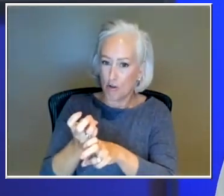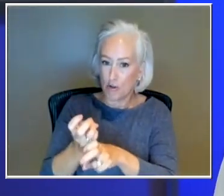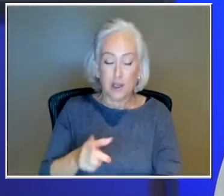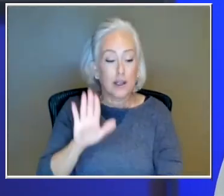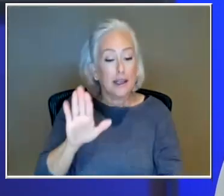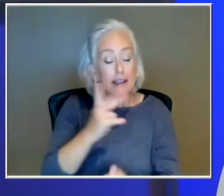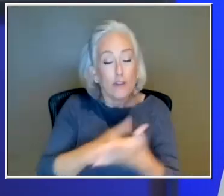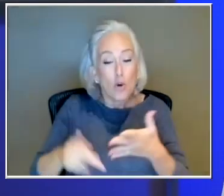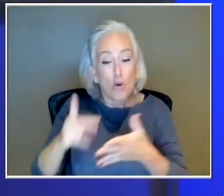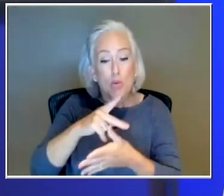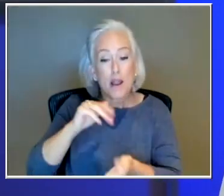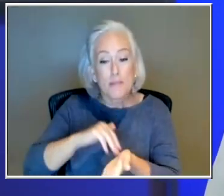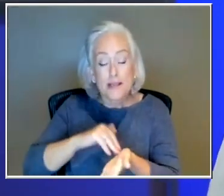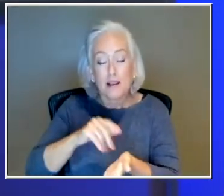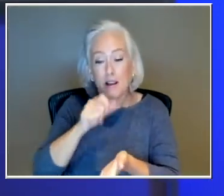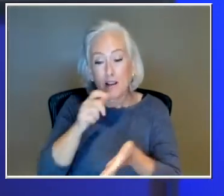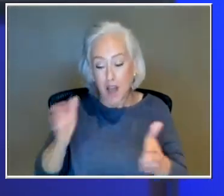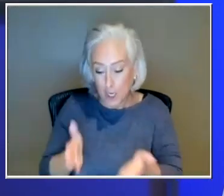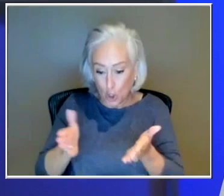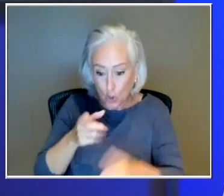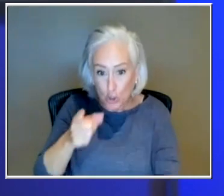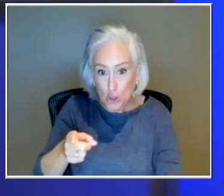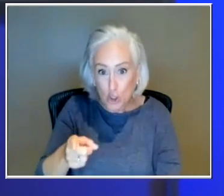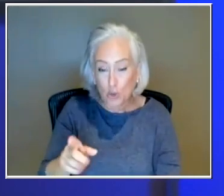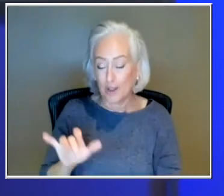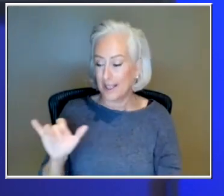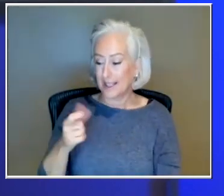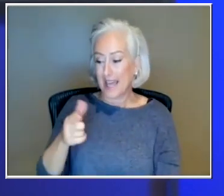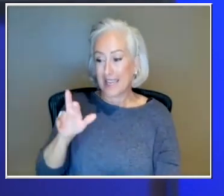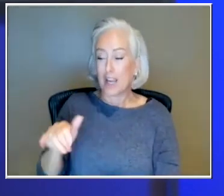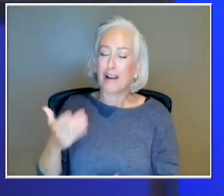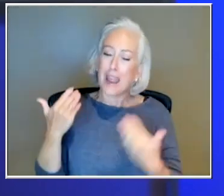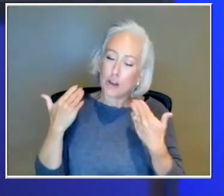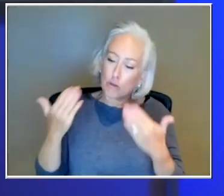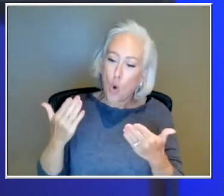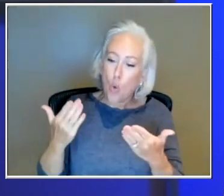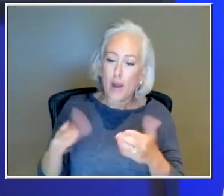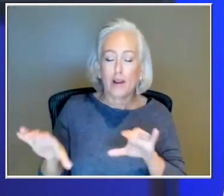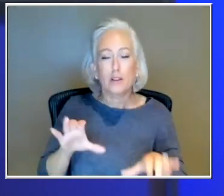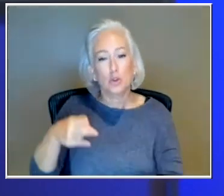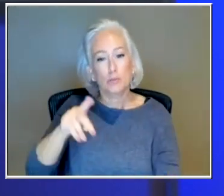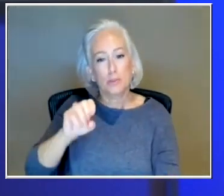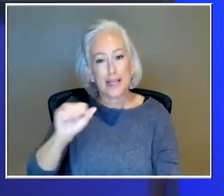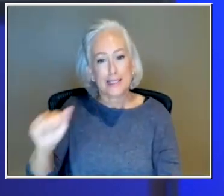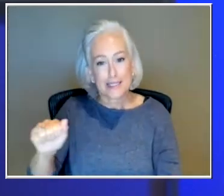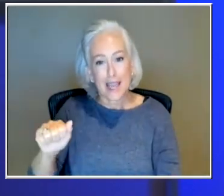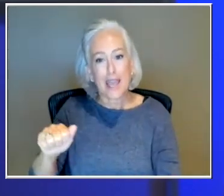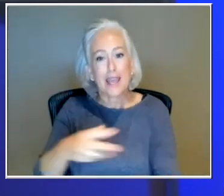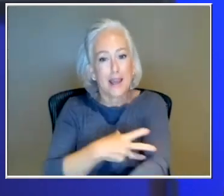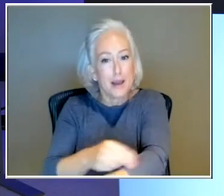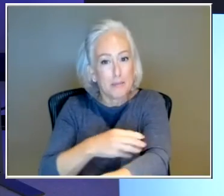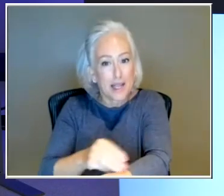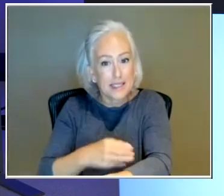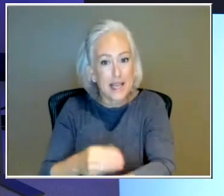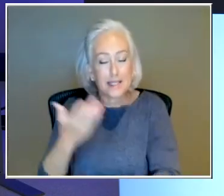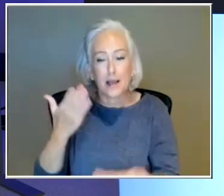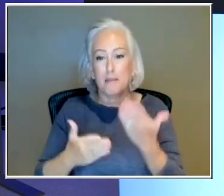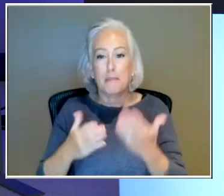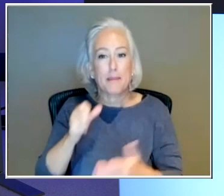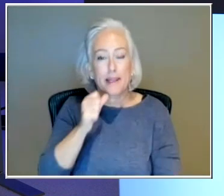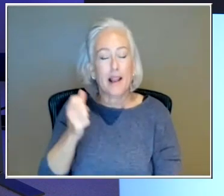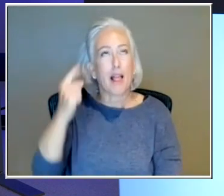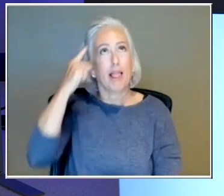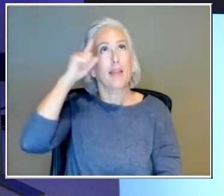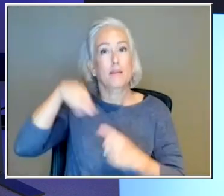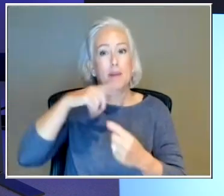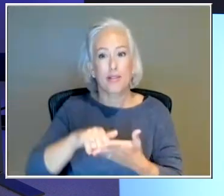or encouraging you, like in Gary's case, hey, let's just get a PSA checked, you should get a baseline done, it may not be on their radar. So I remember my